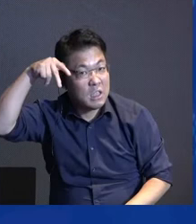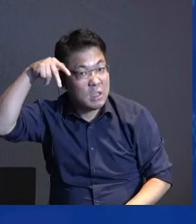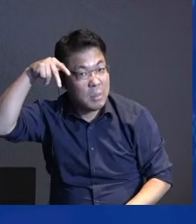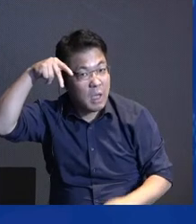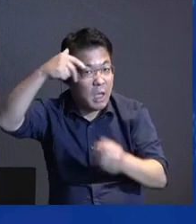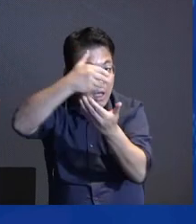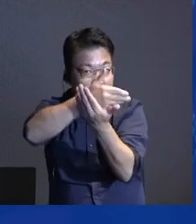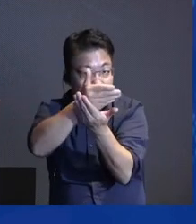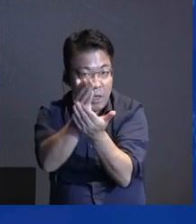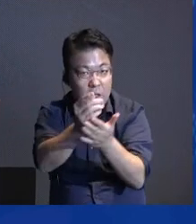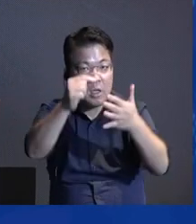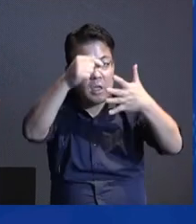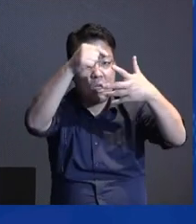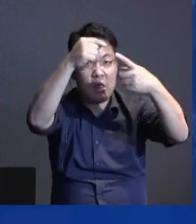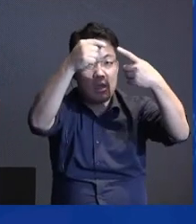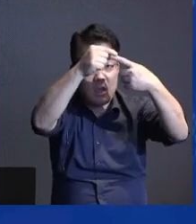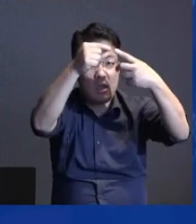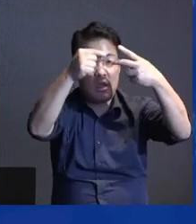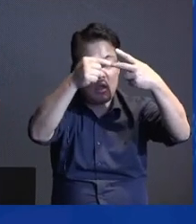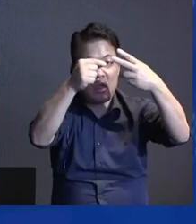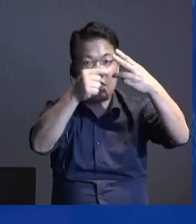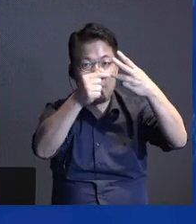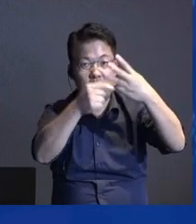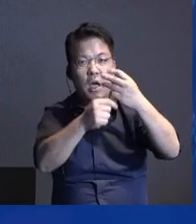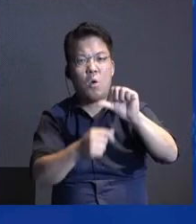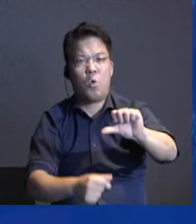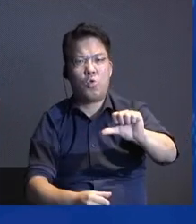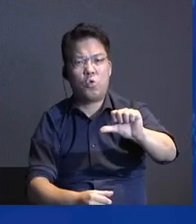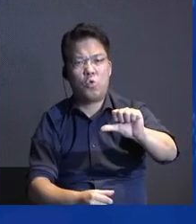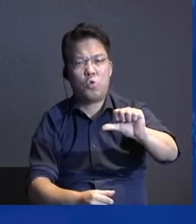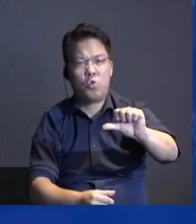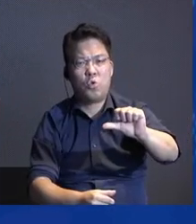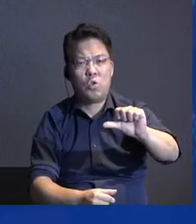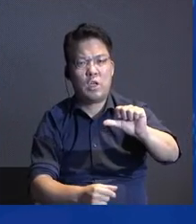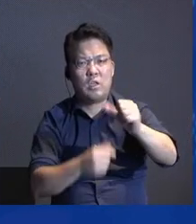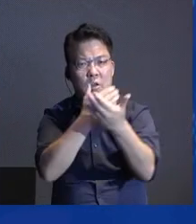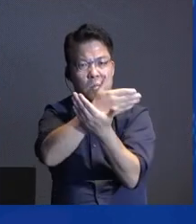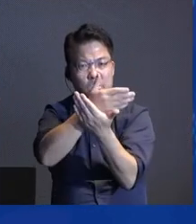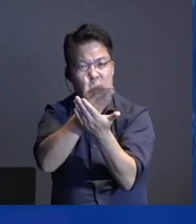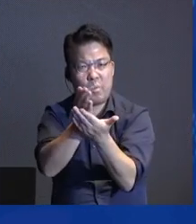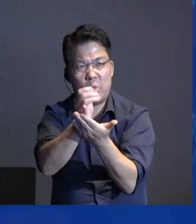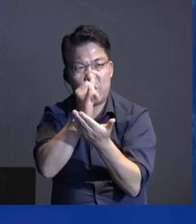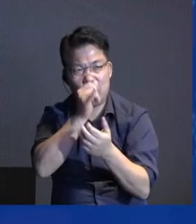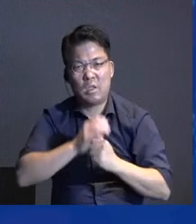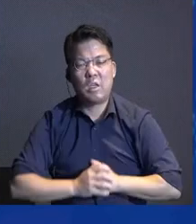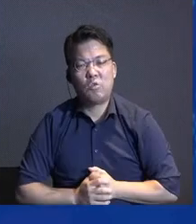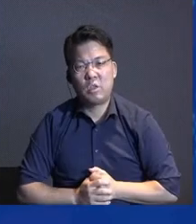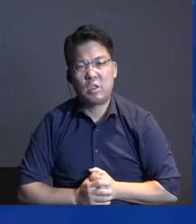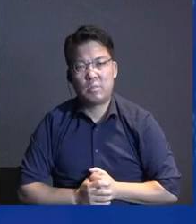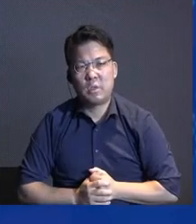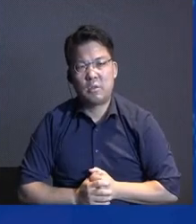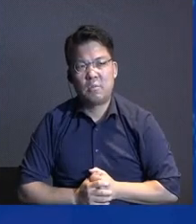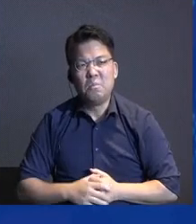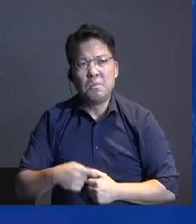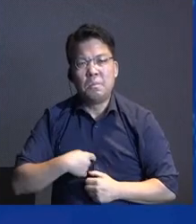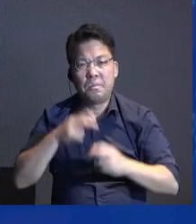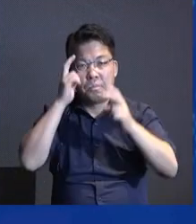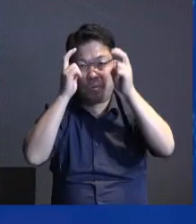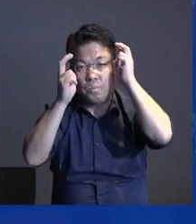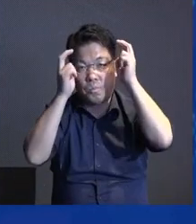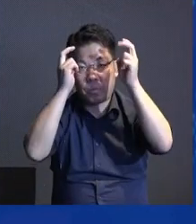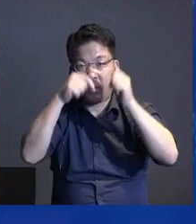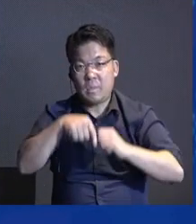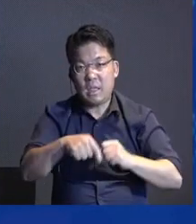Companies earn income from the country according to their levels. The higher the level, the higher the